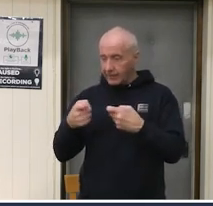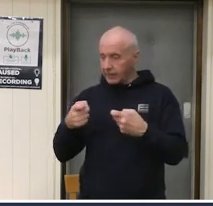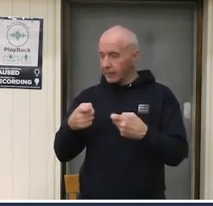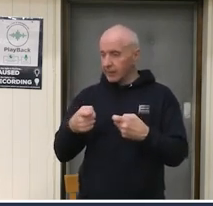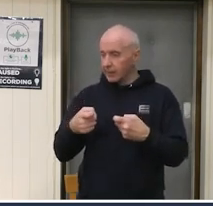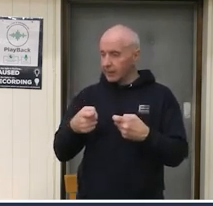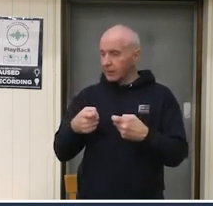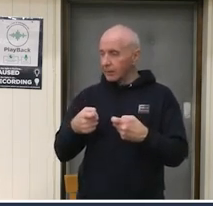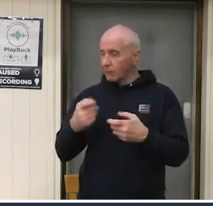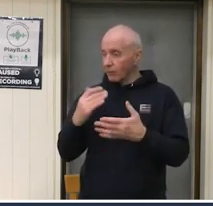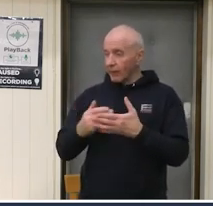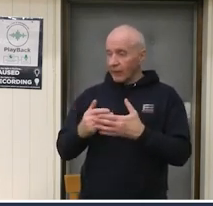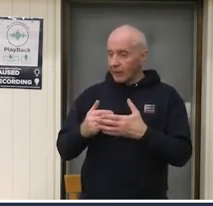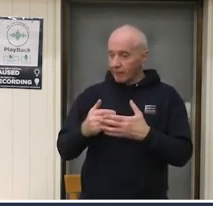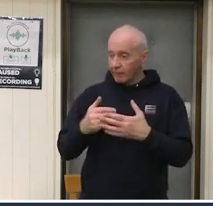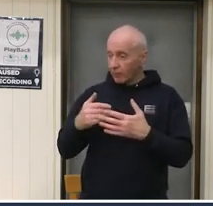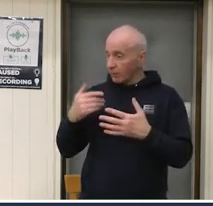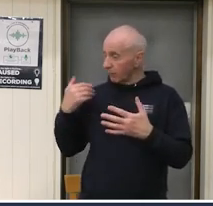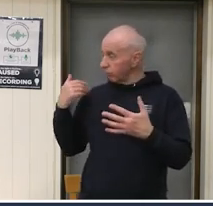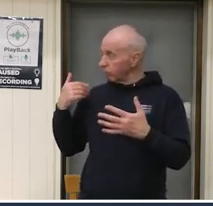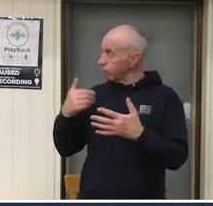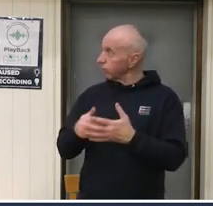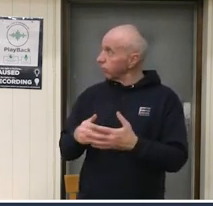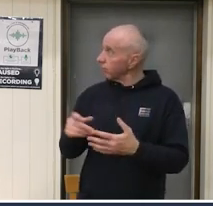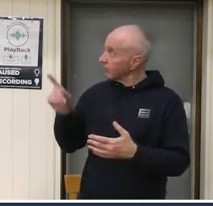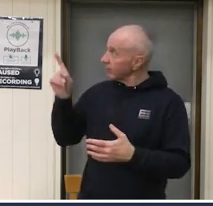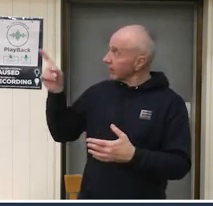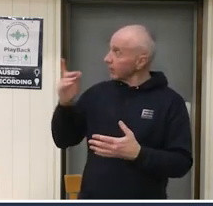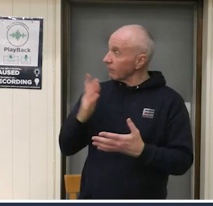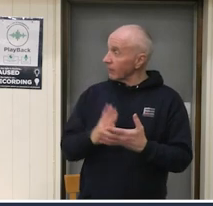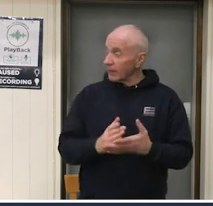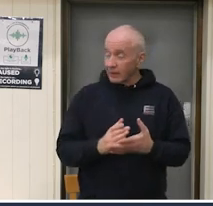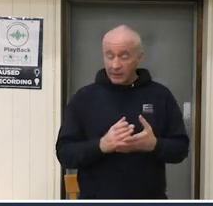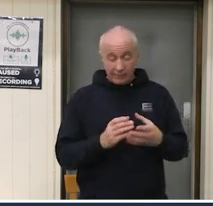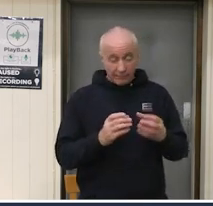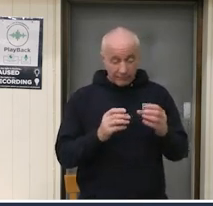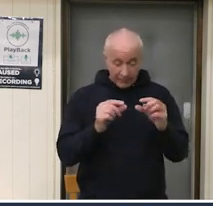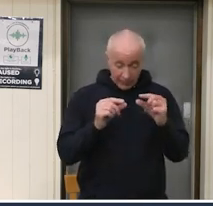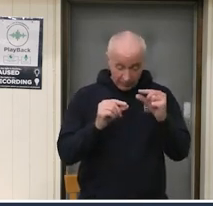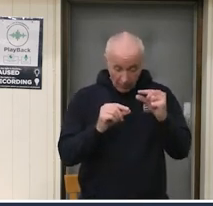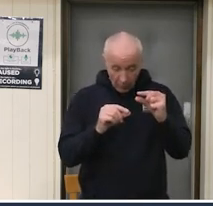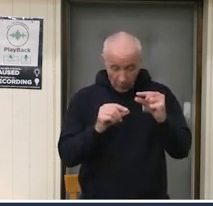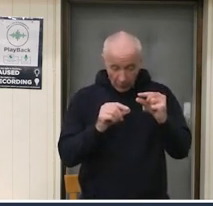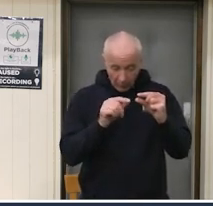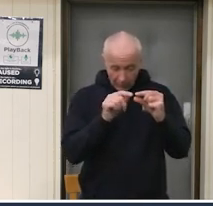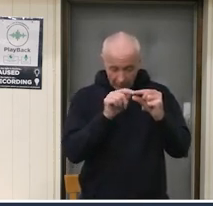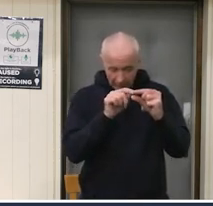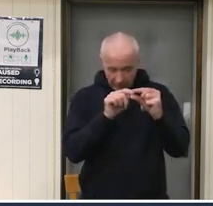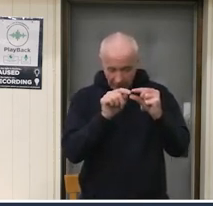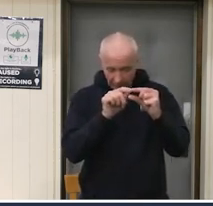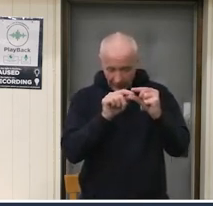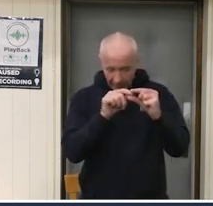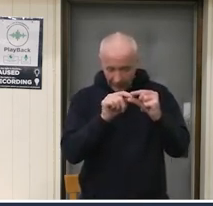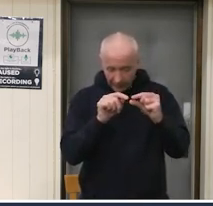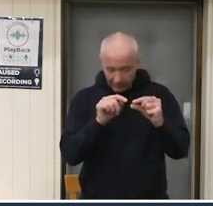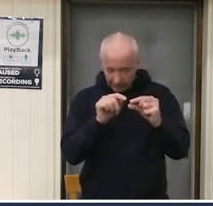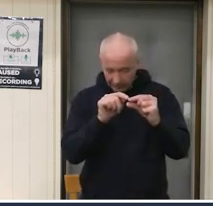this really is precision engineering, right? So we've got these tiny little ball bearing sized targets.